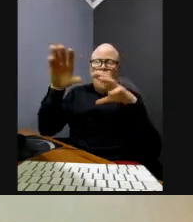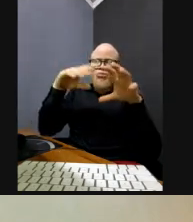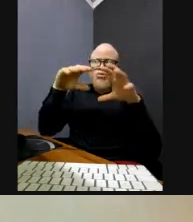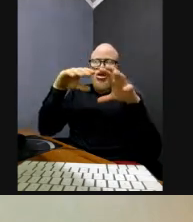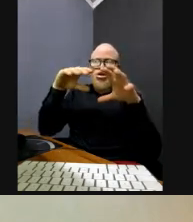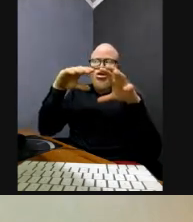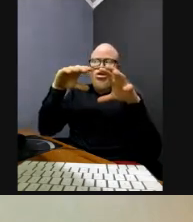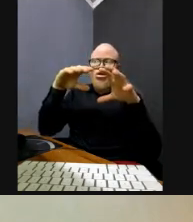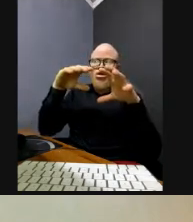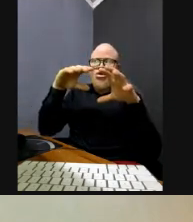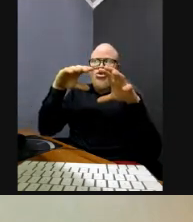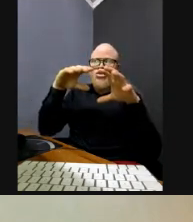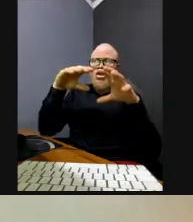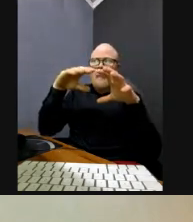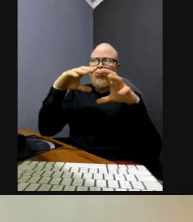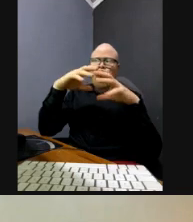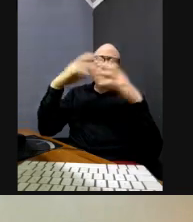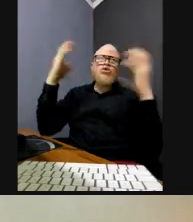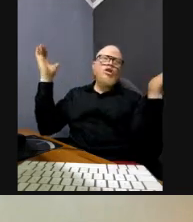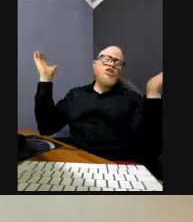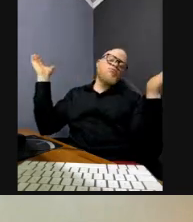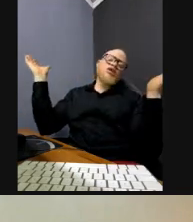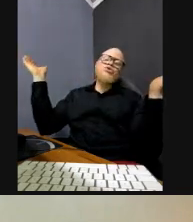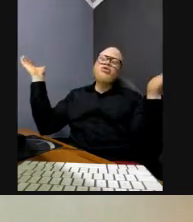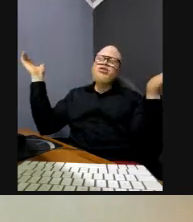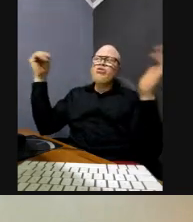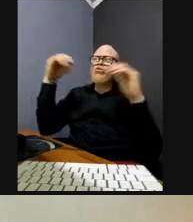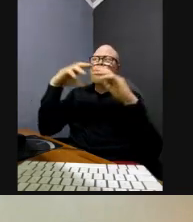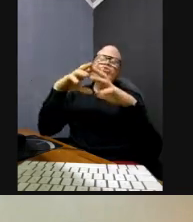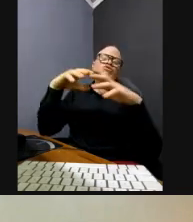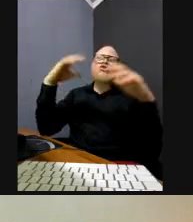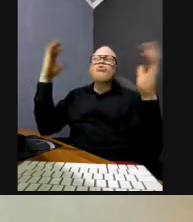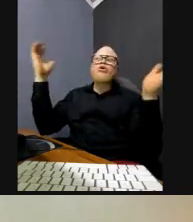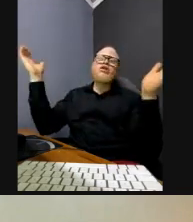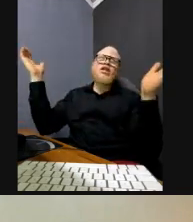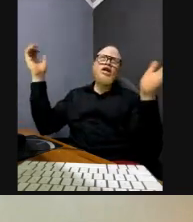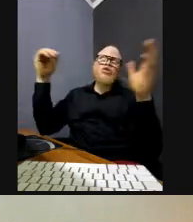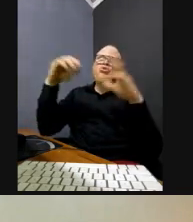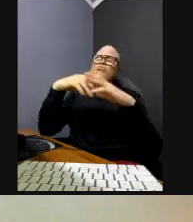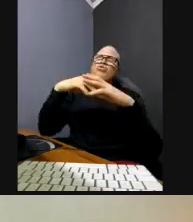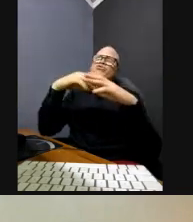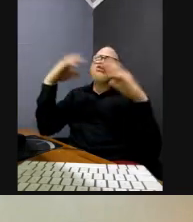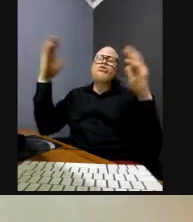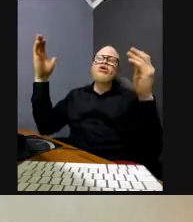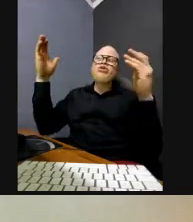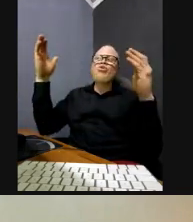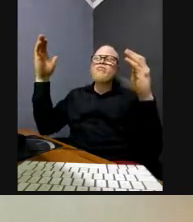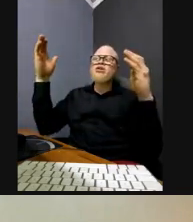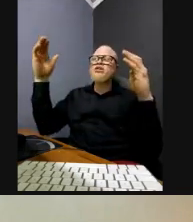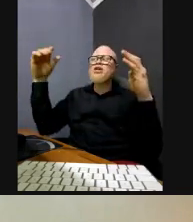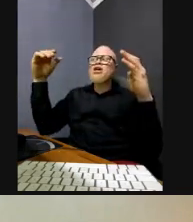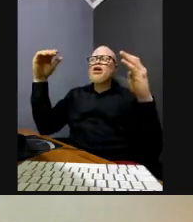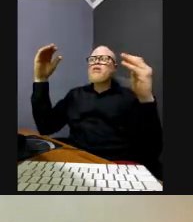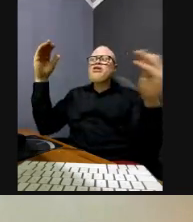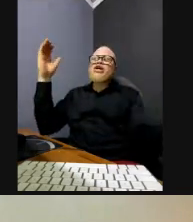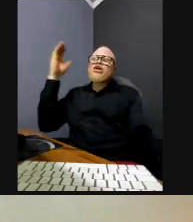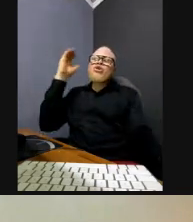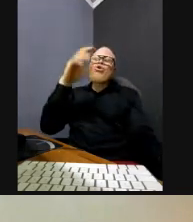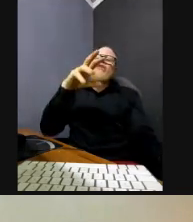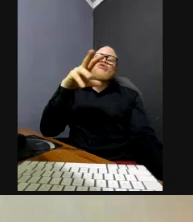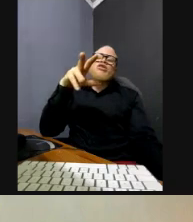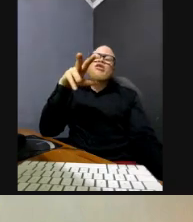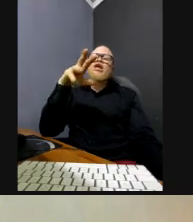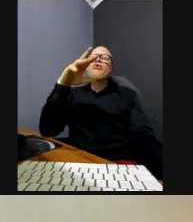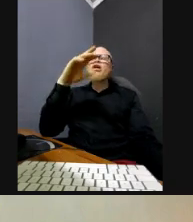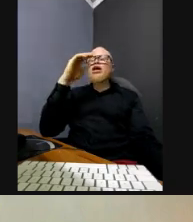at because most of us look at impressions, or most of us look at likes, or most of us look at comments, but then